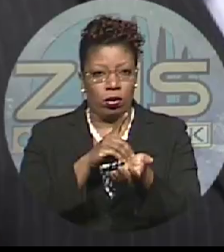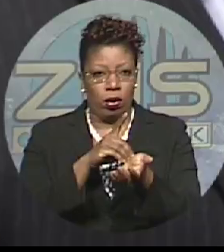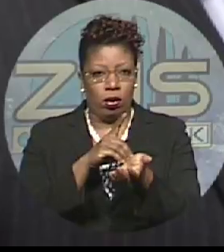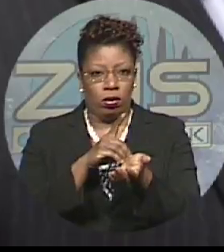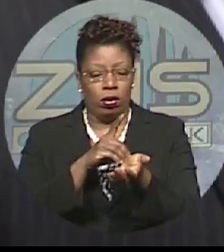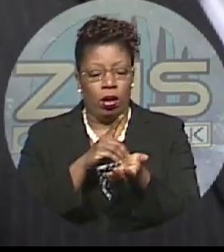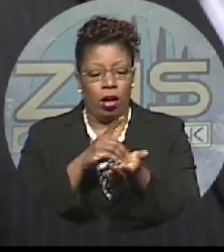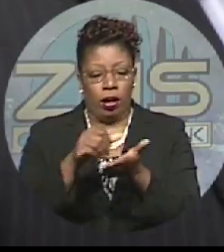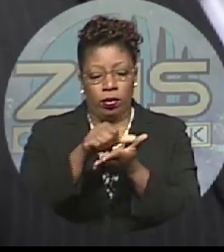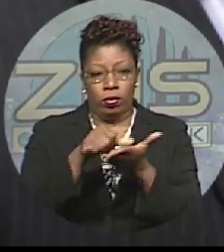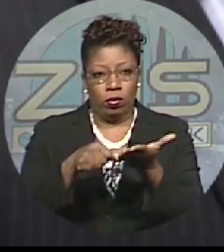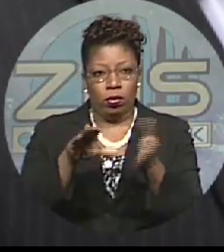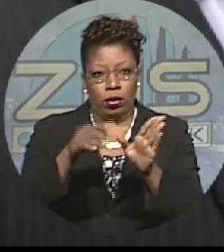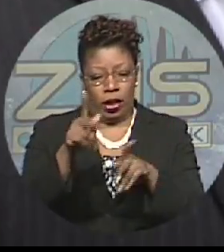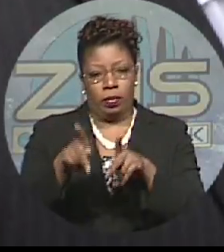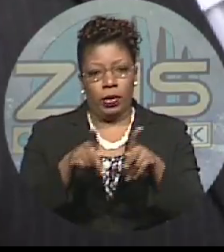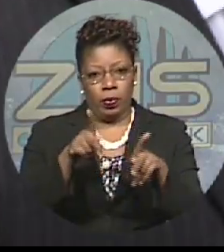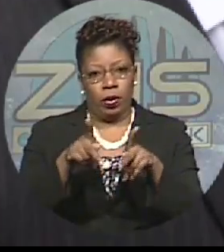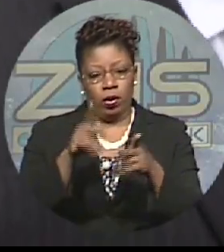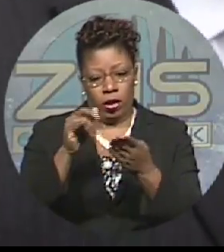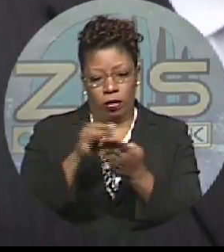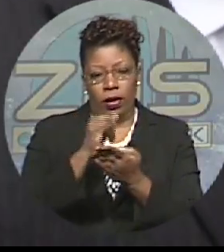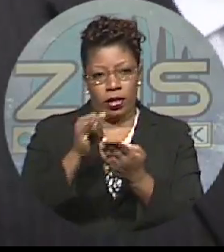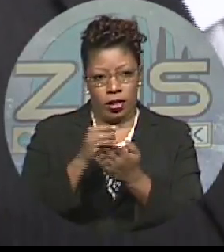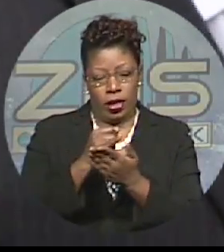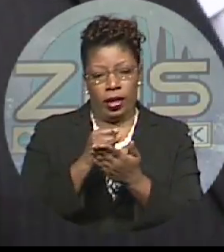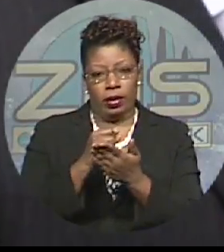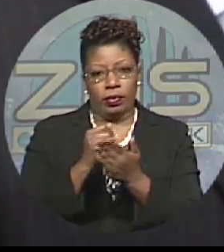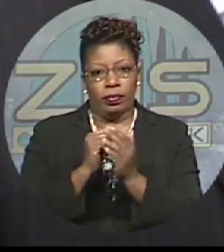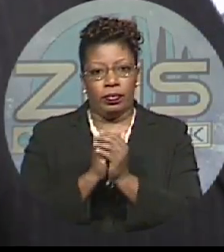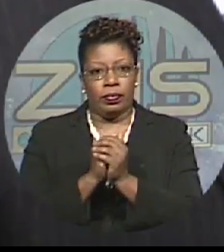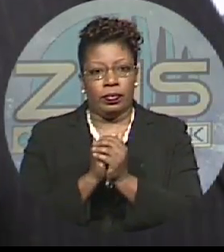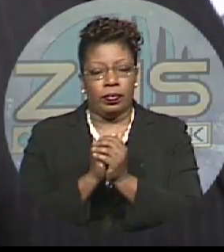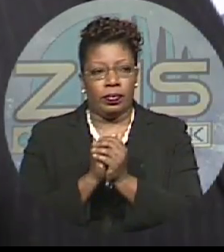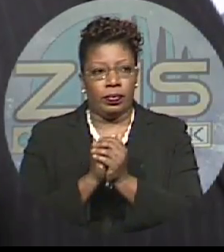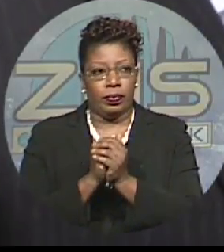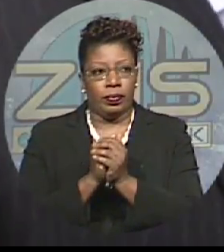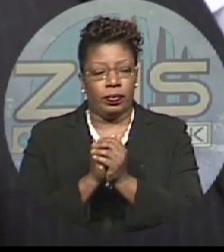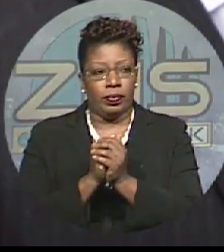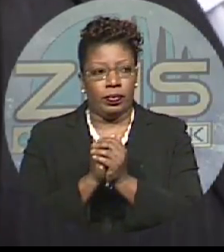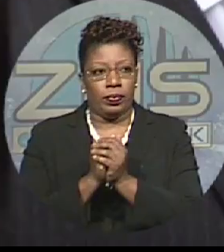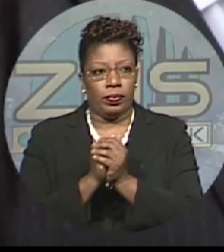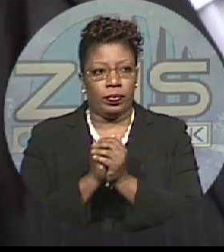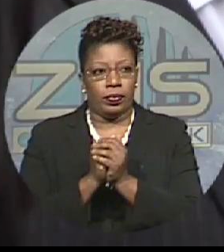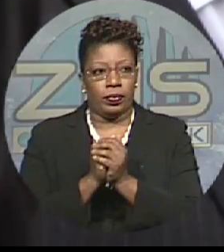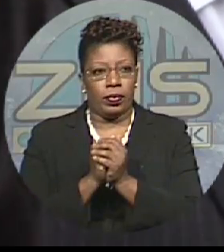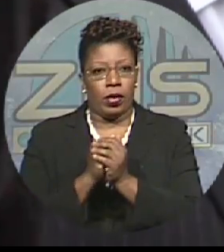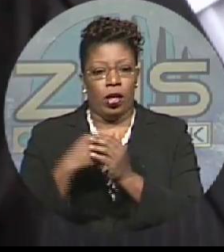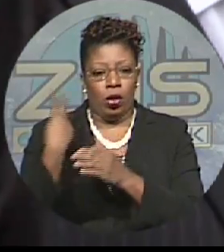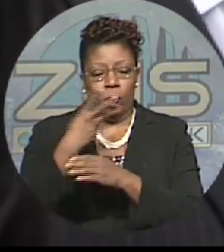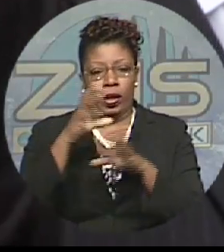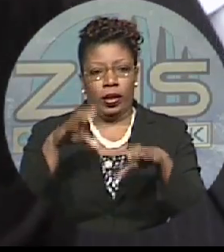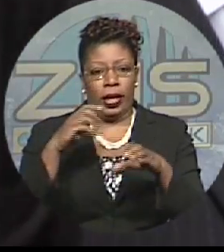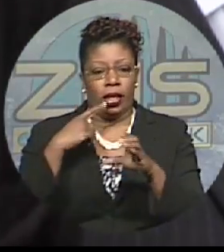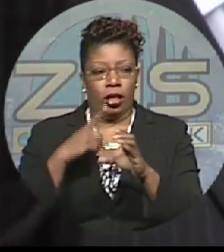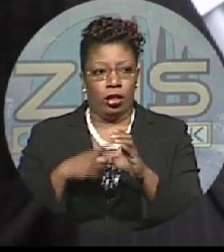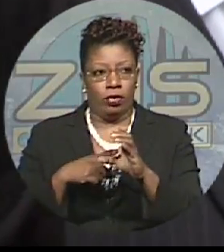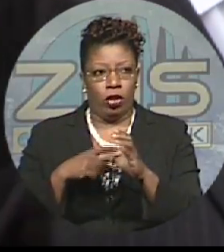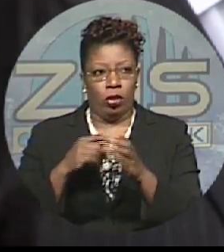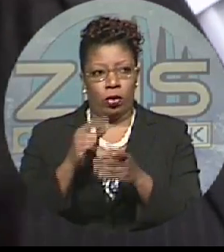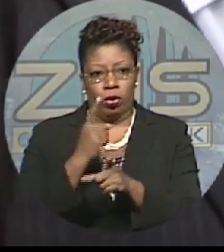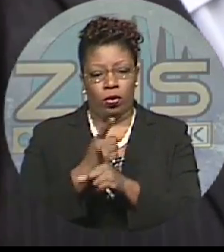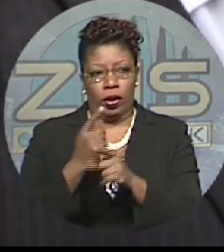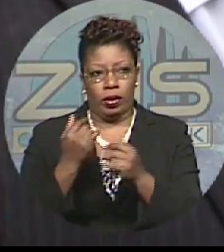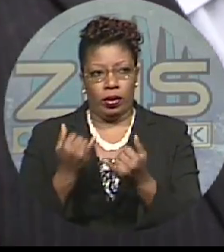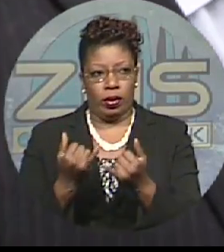She was here and the police are assisting her, and so we can confirm at this